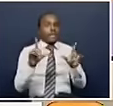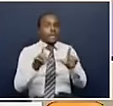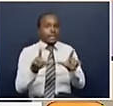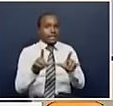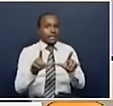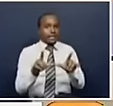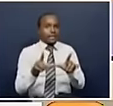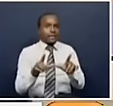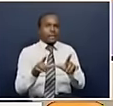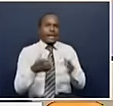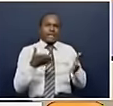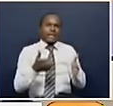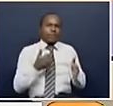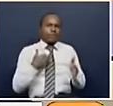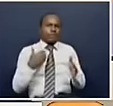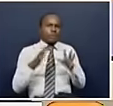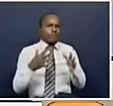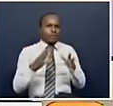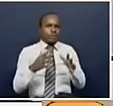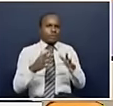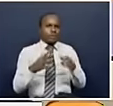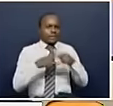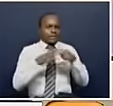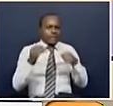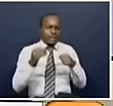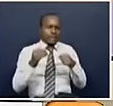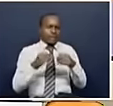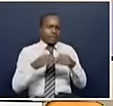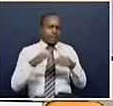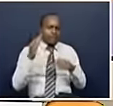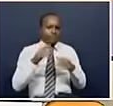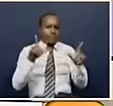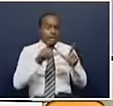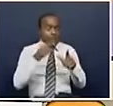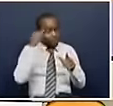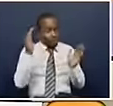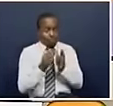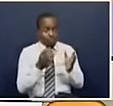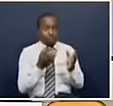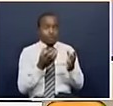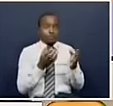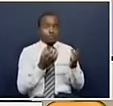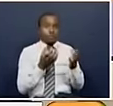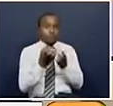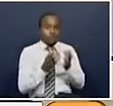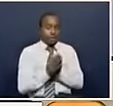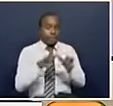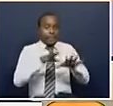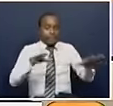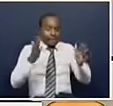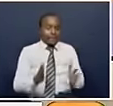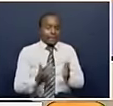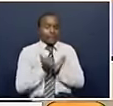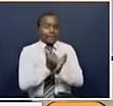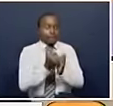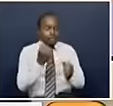fact, I think we have already gotten about over 90 licenses for the small businesses. Mm-hmm. The marketer is helping them do the business plan